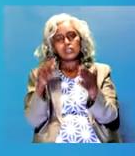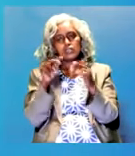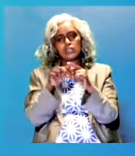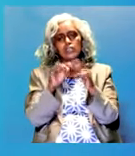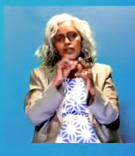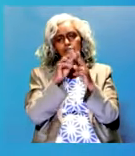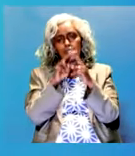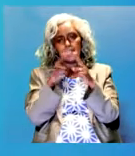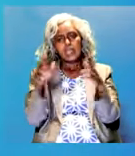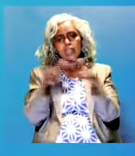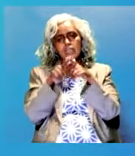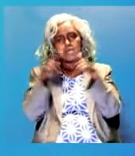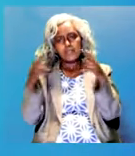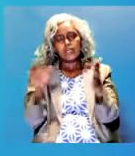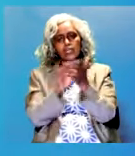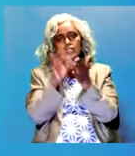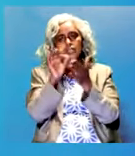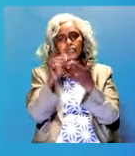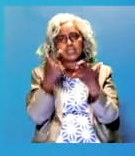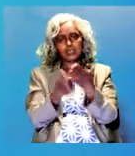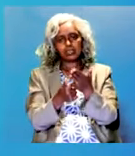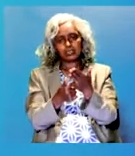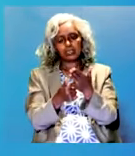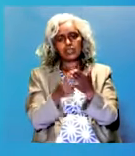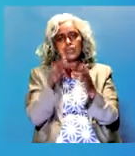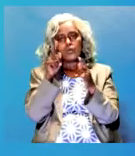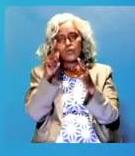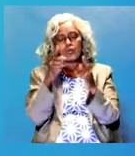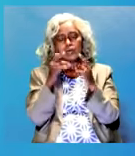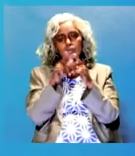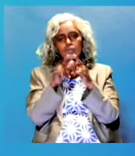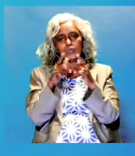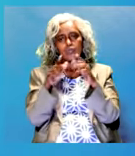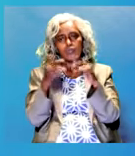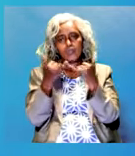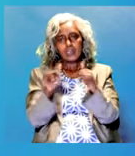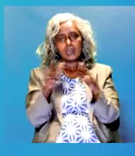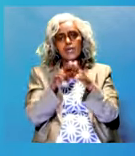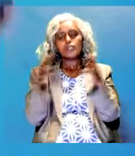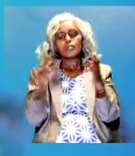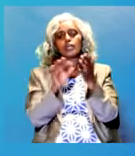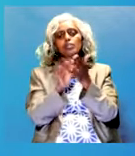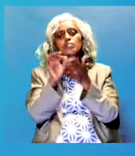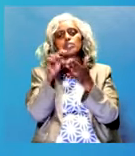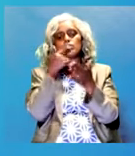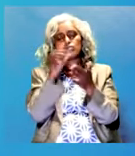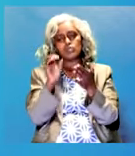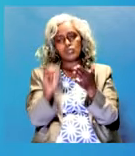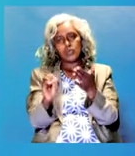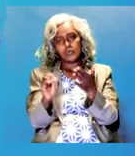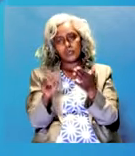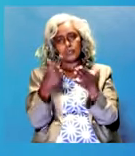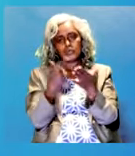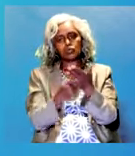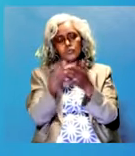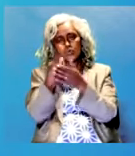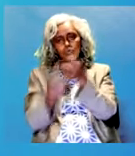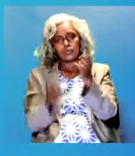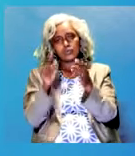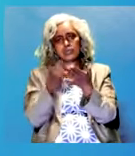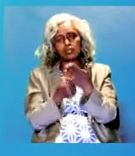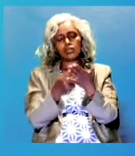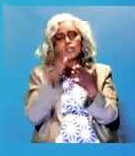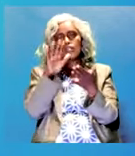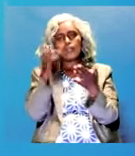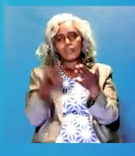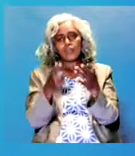very big number. In this case, 1 over big number, this part is 0. Not only that, if you take this one,